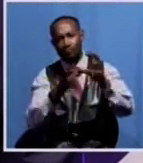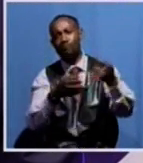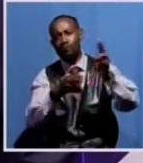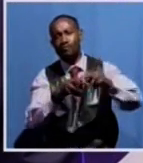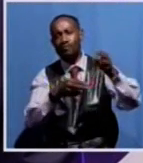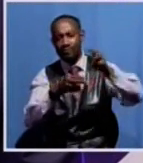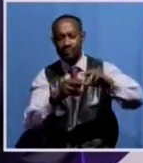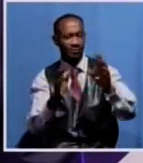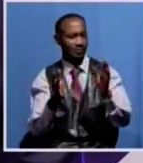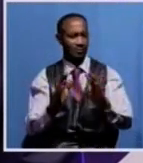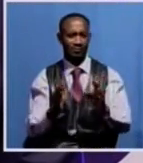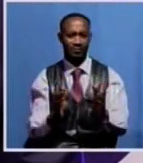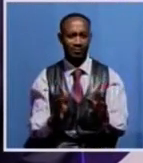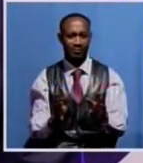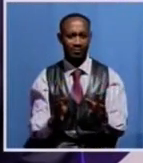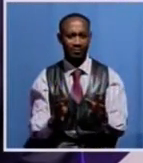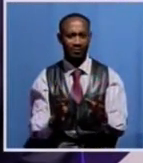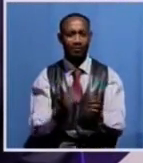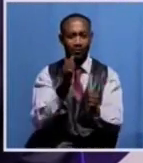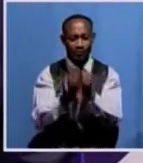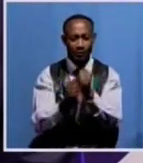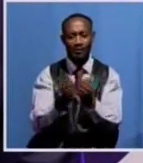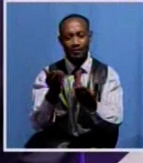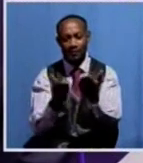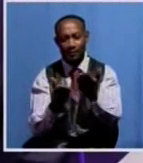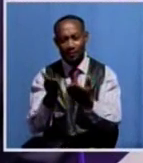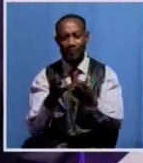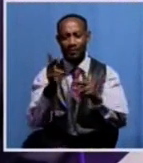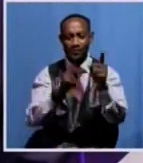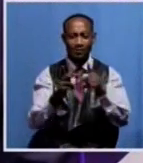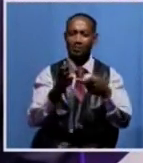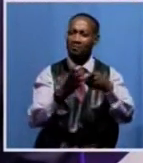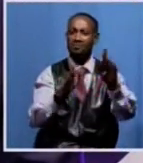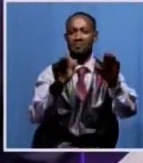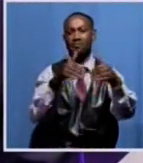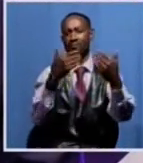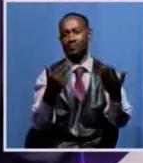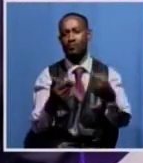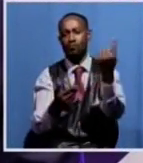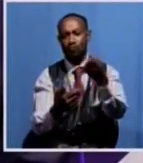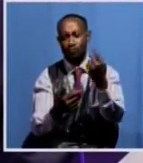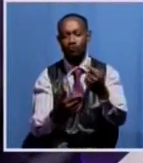debt or goods and services from people that you are not able to pay, so that you just